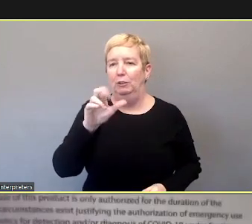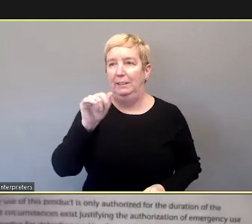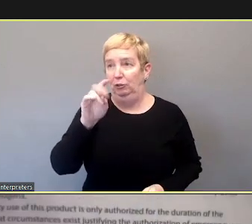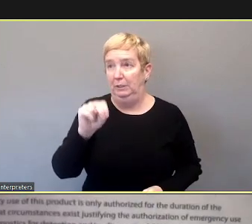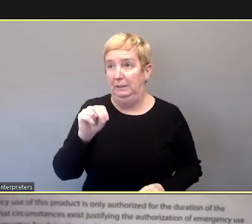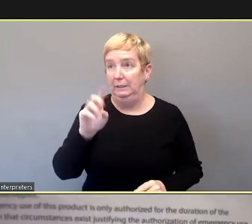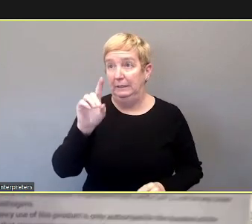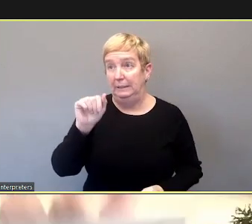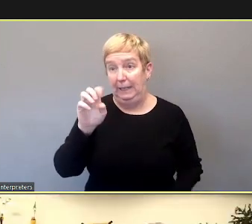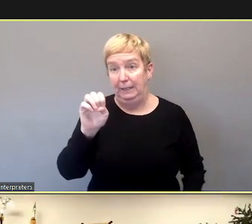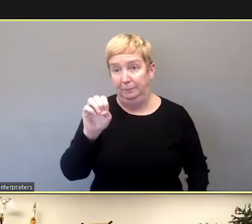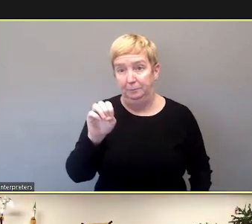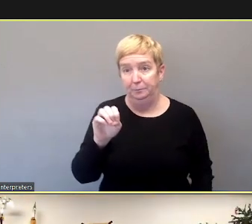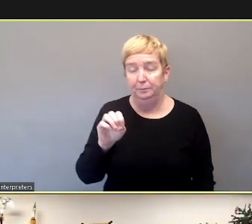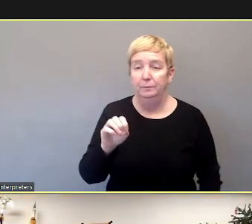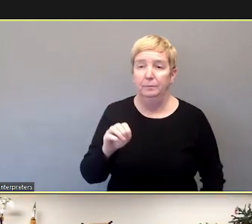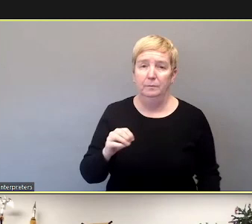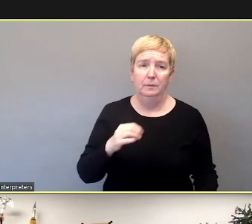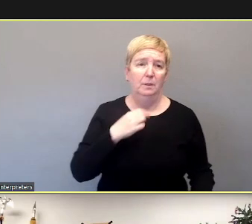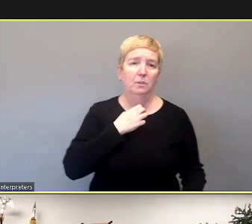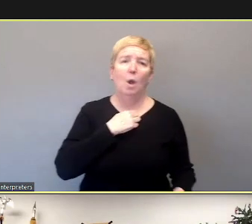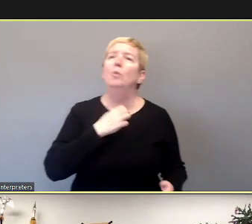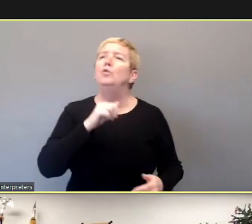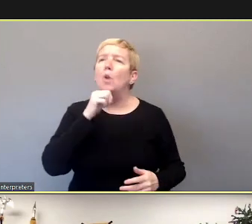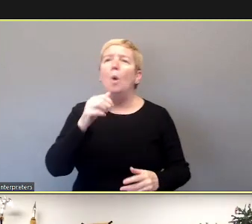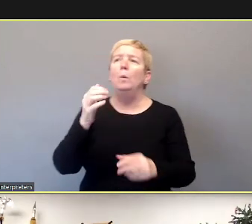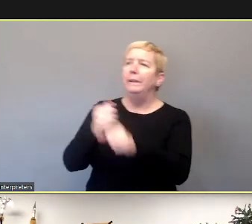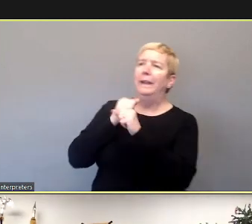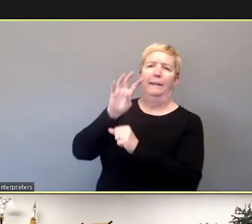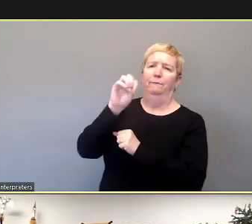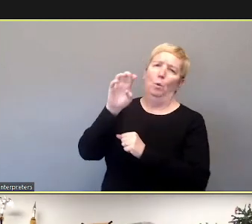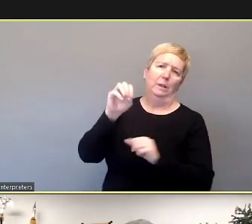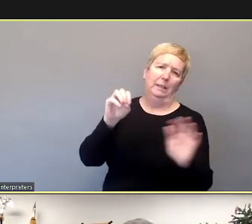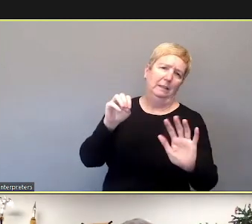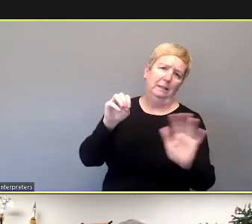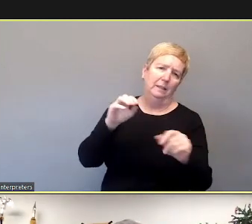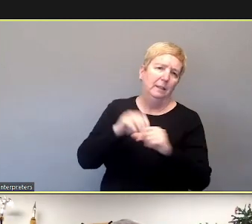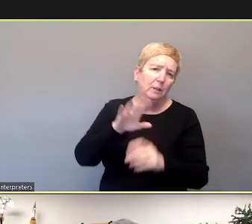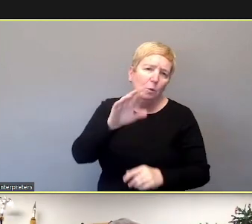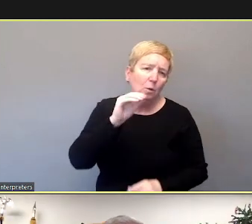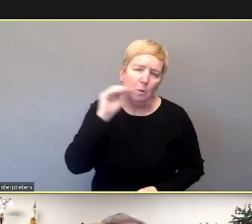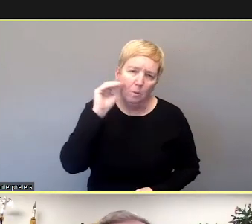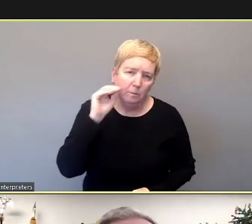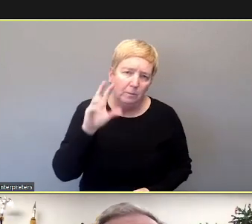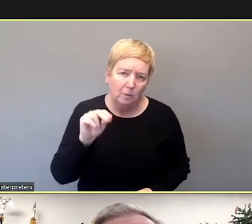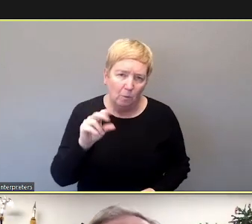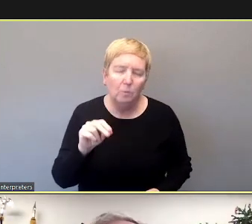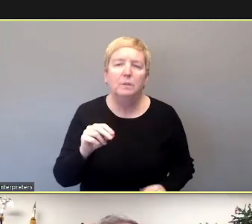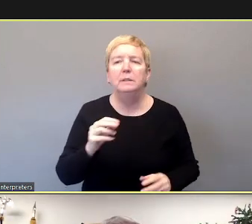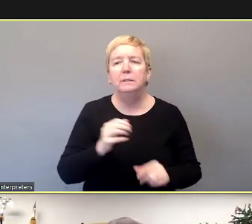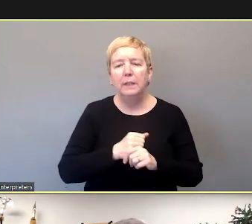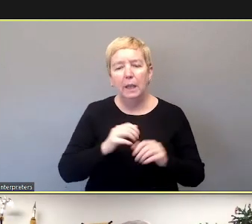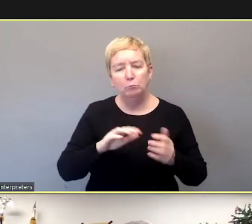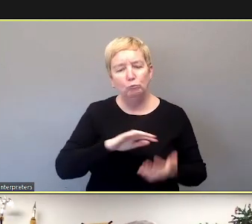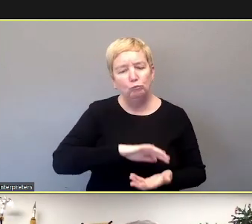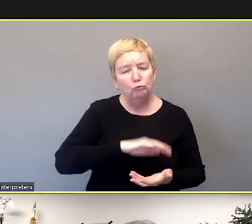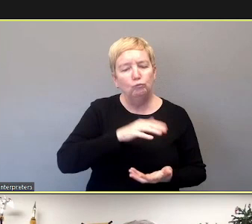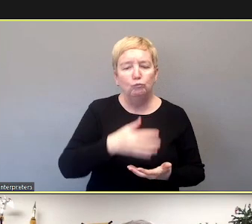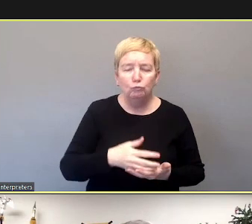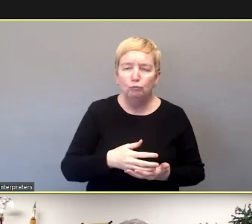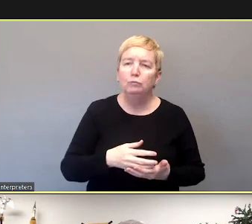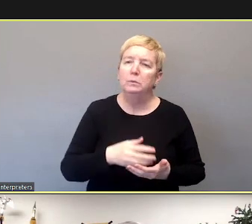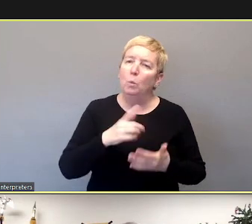date. So there's no point in getting a package of 40 in your house to test for COVID. Just get what you